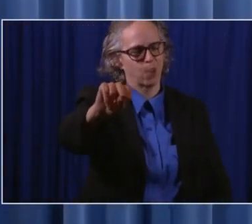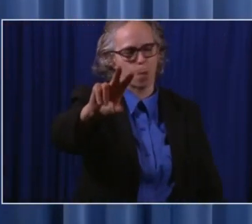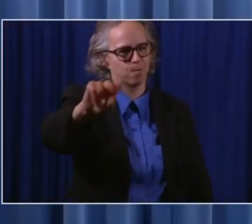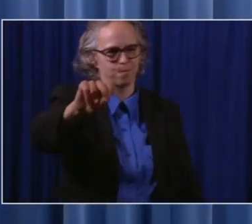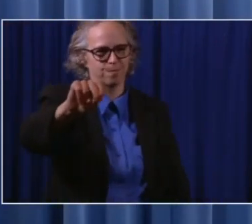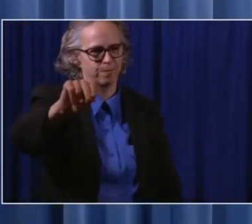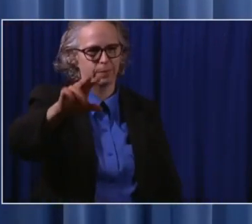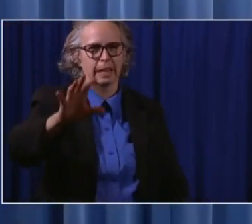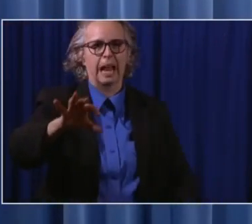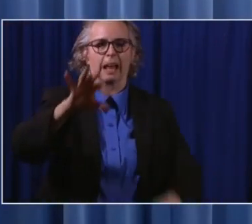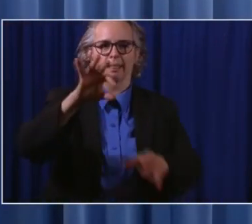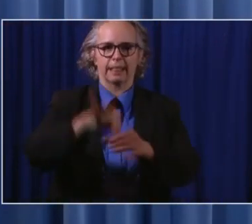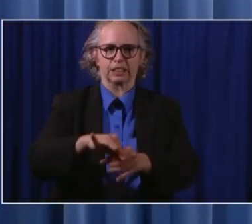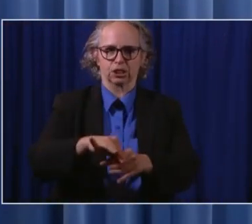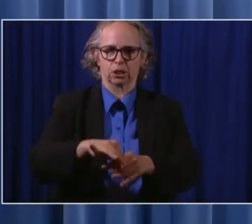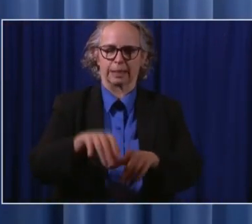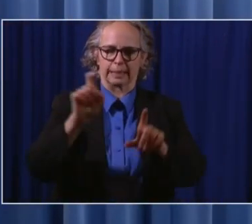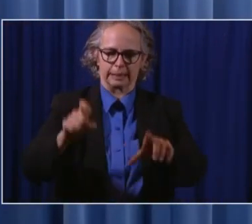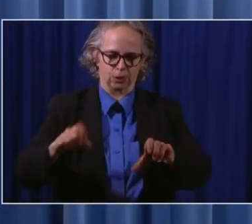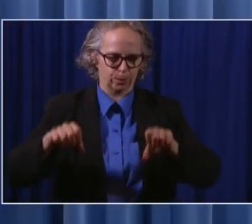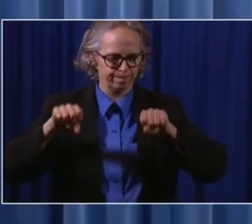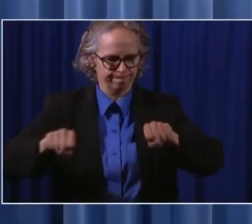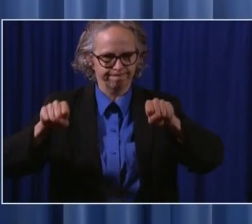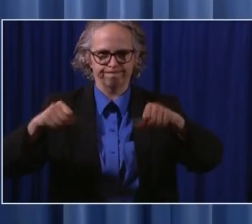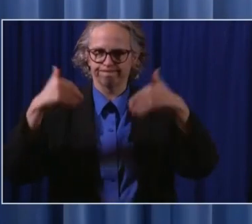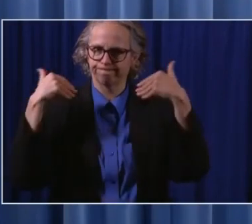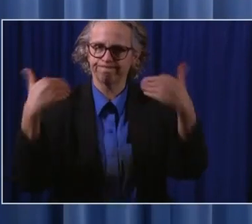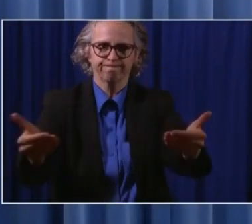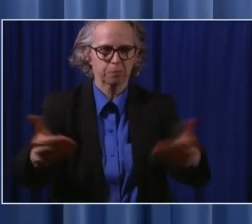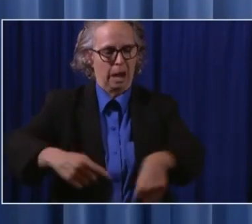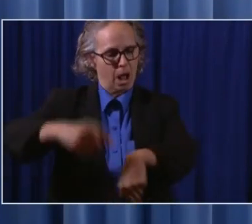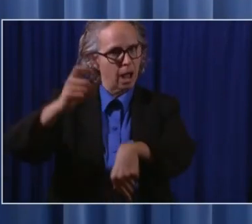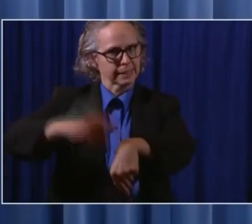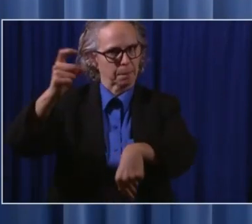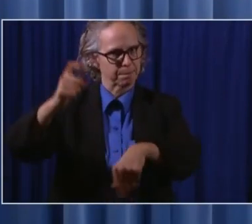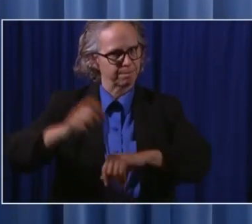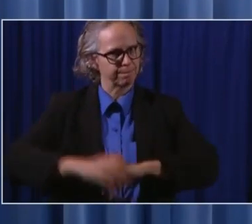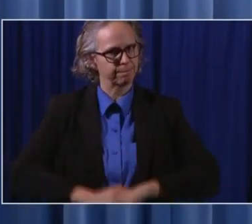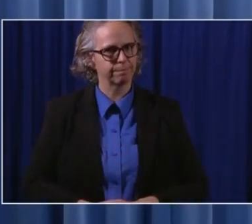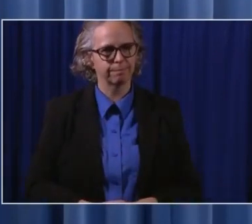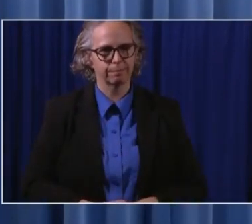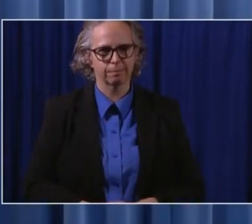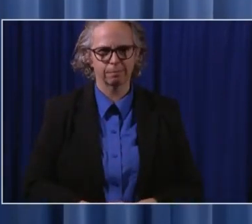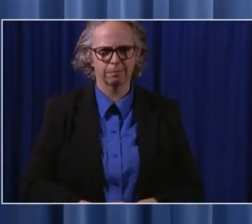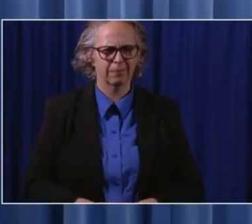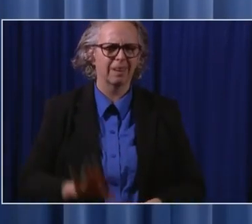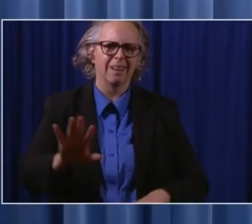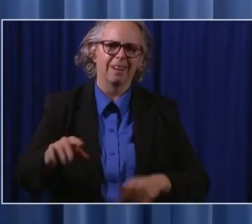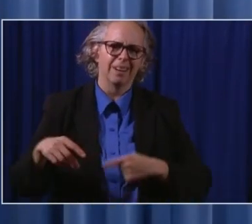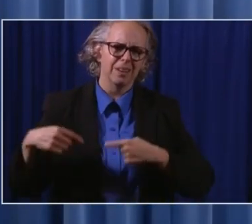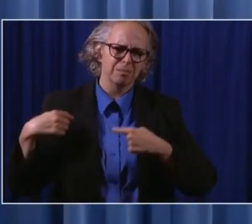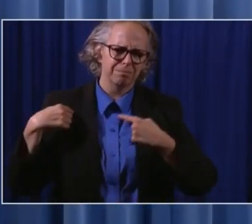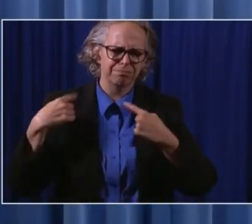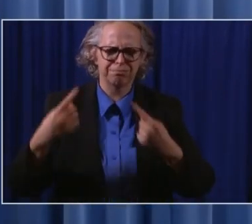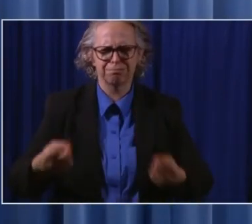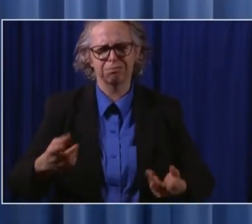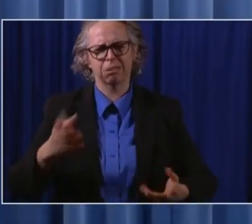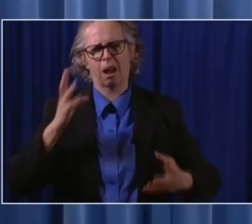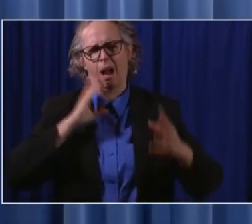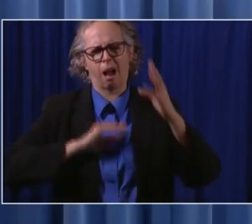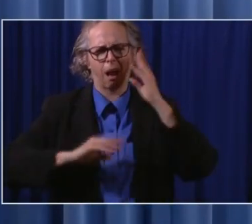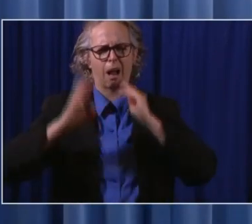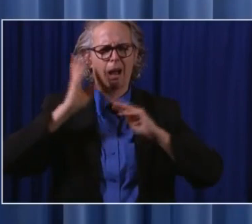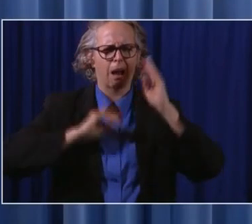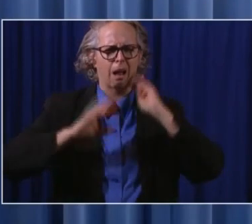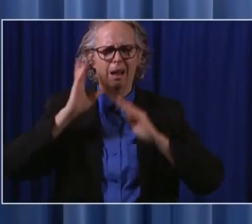Look, you know, we have a great experience in absentee voting. We have open absentee